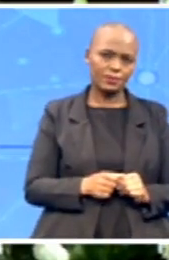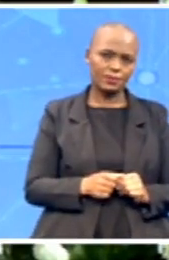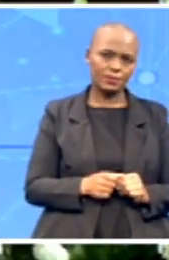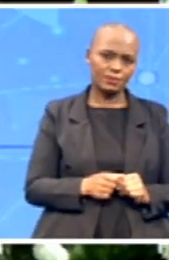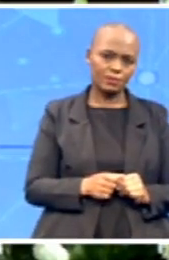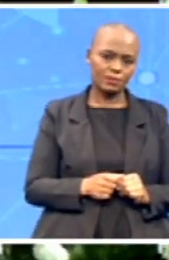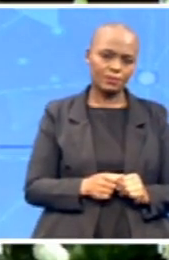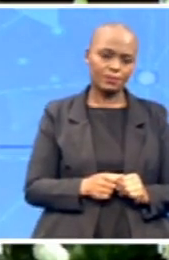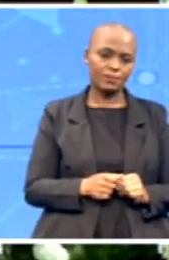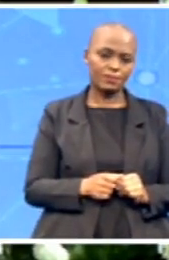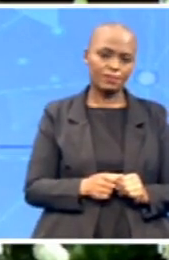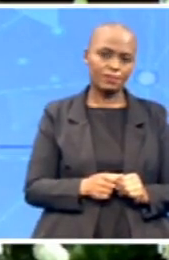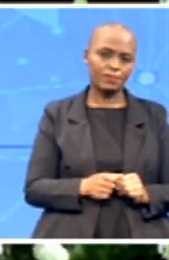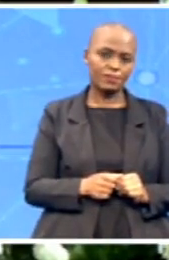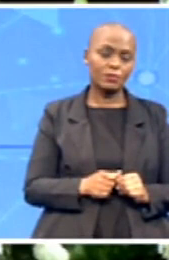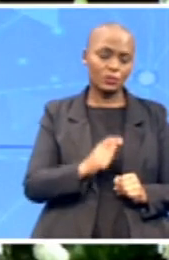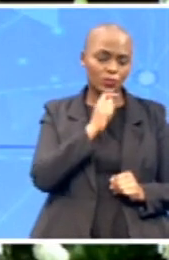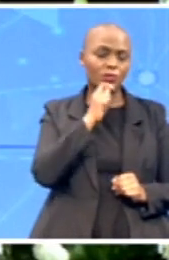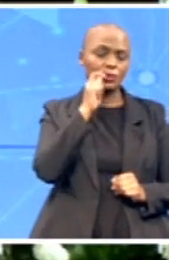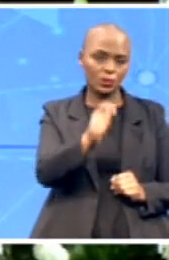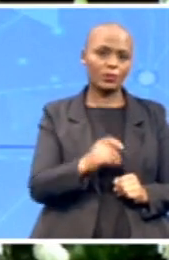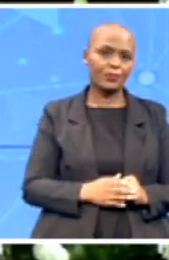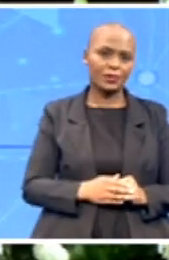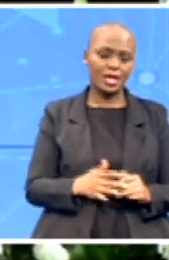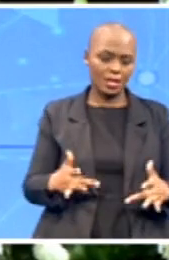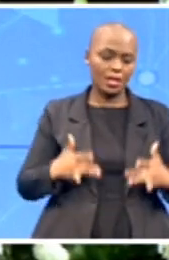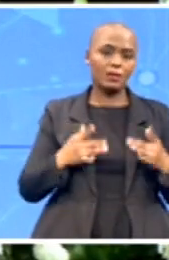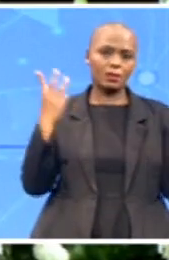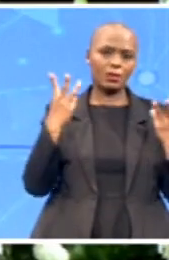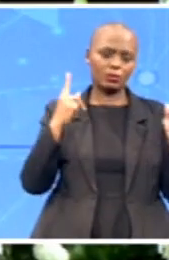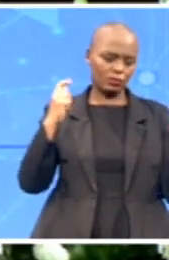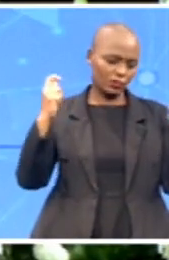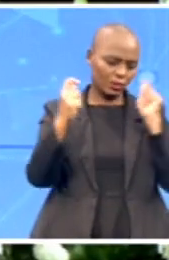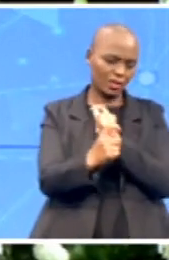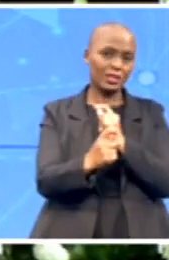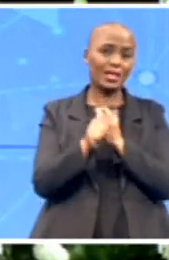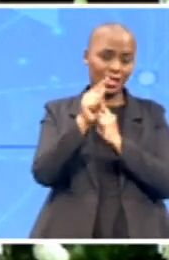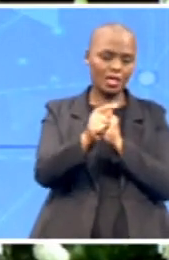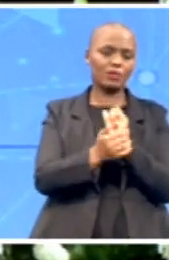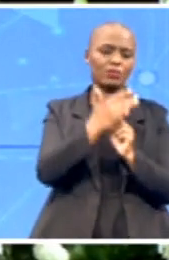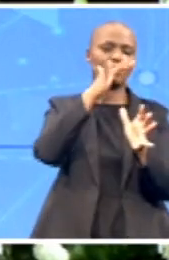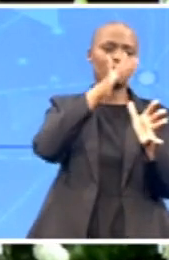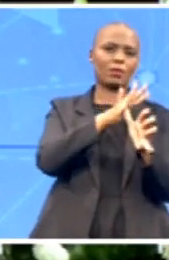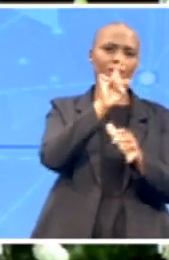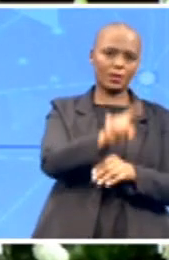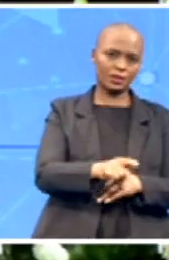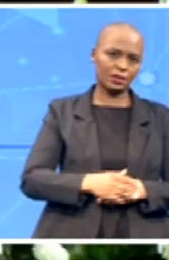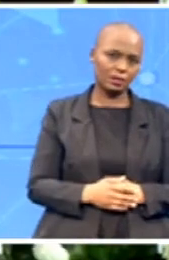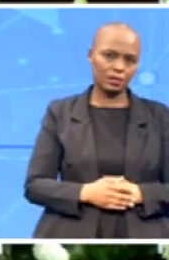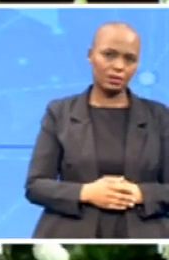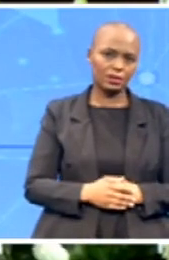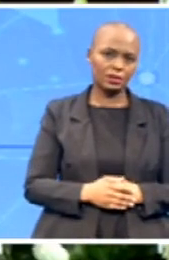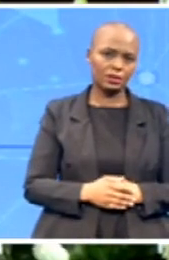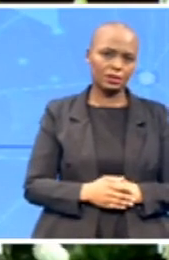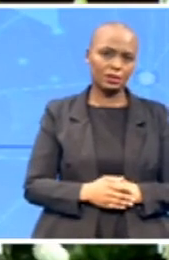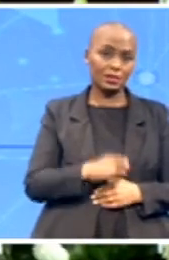changing the people's life, we must make it our hobby. That's the only way that the African National Congress will survive.